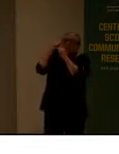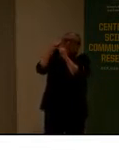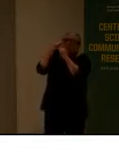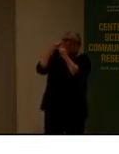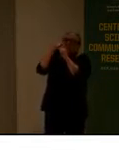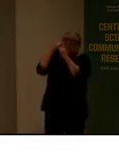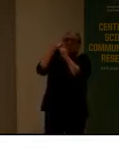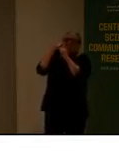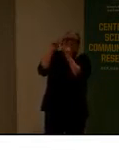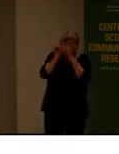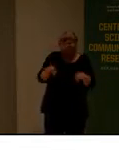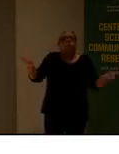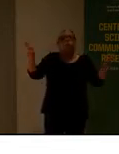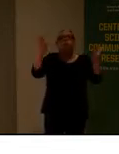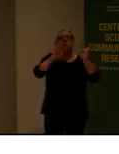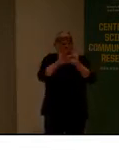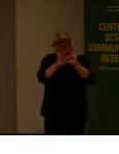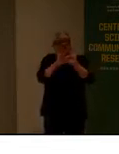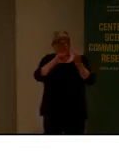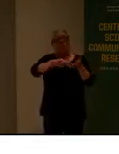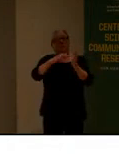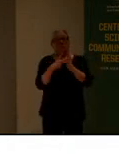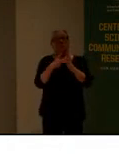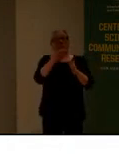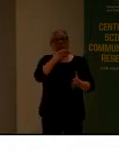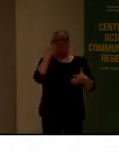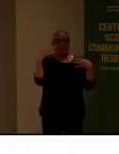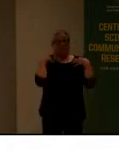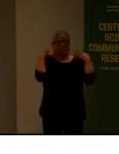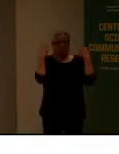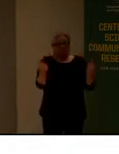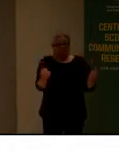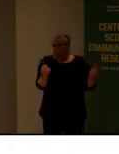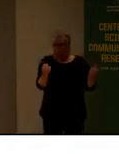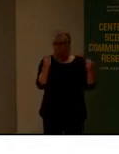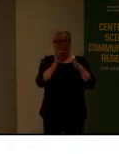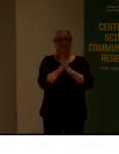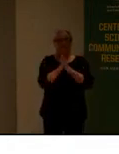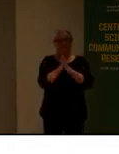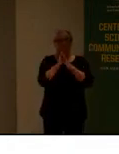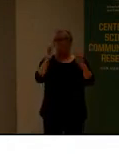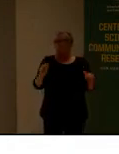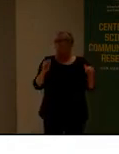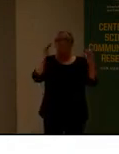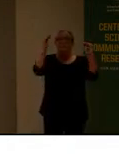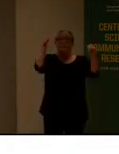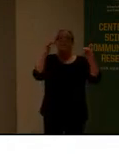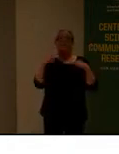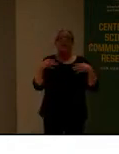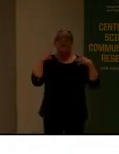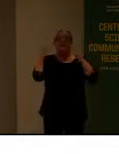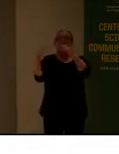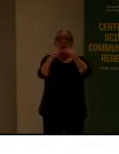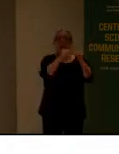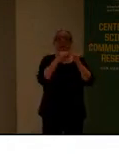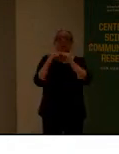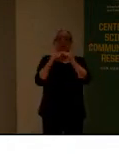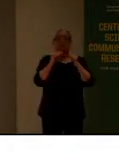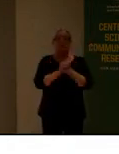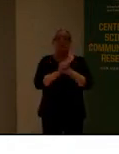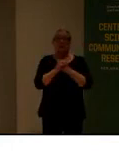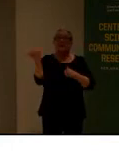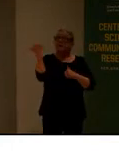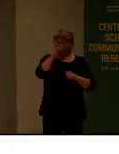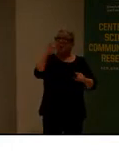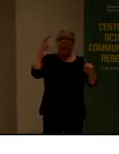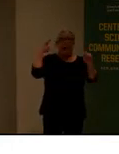can avoid, translates to better health, advancing health equity. So any goal that is